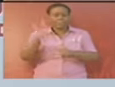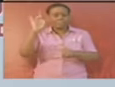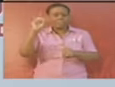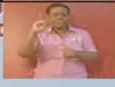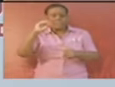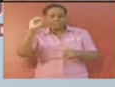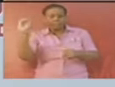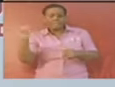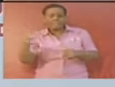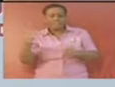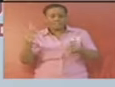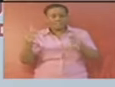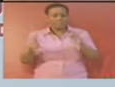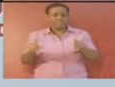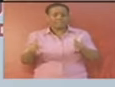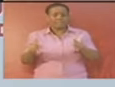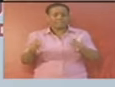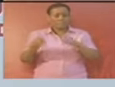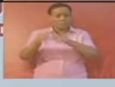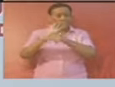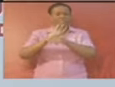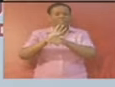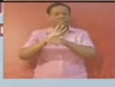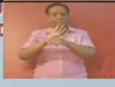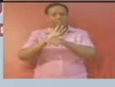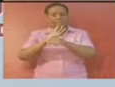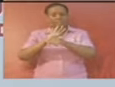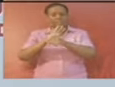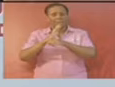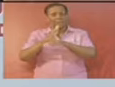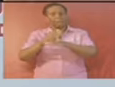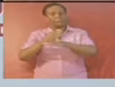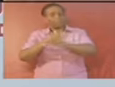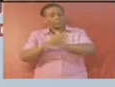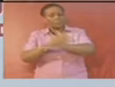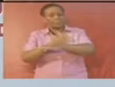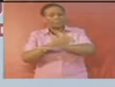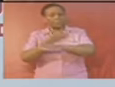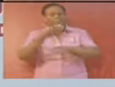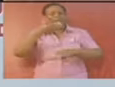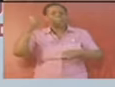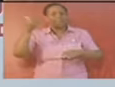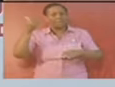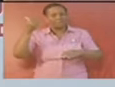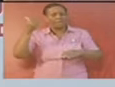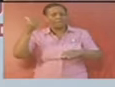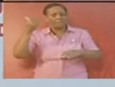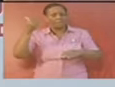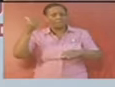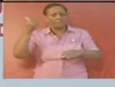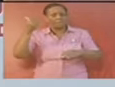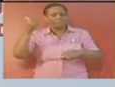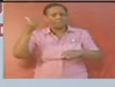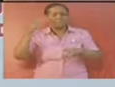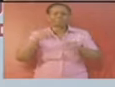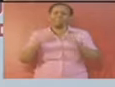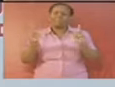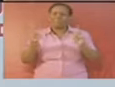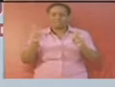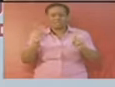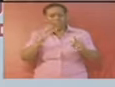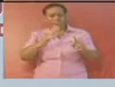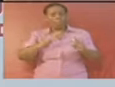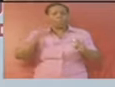But it's the elderly with whom we line with, party with, and then we get COVID and we take it